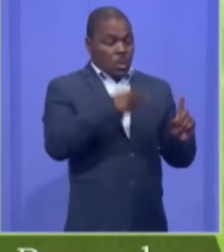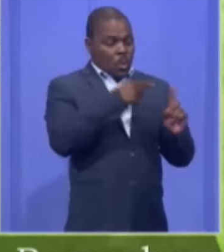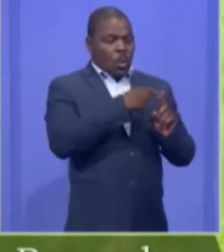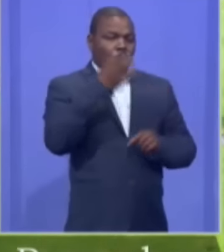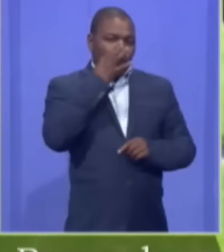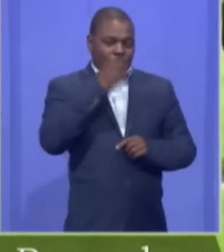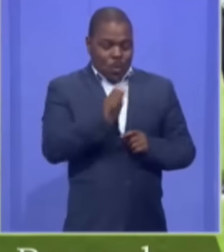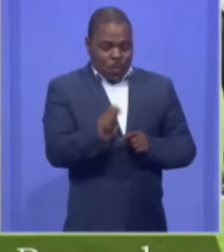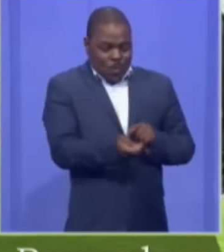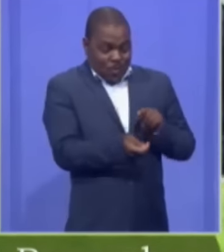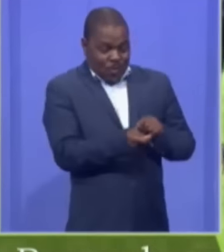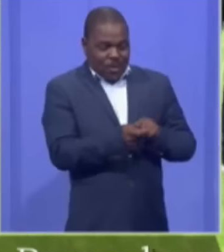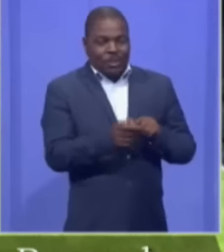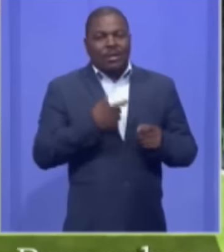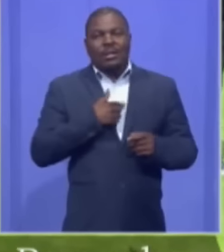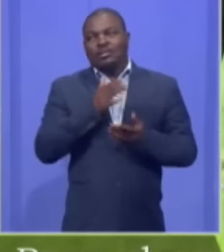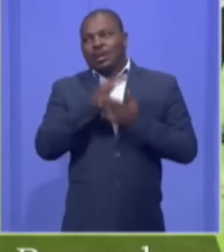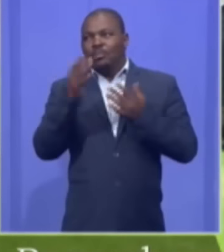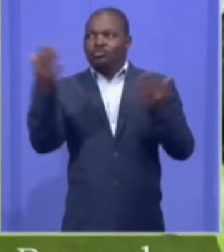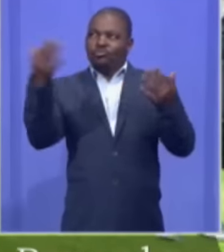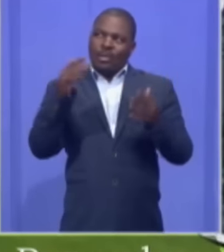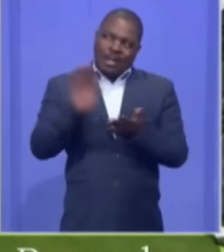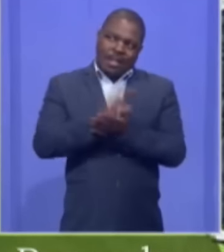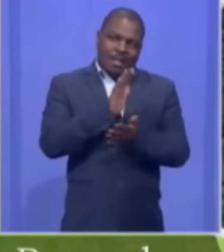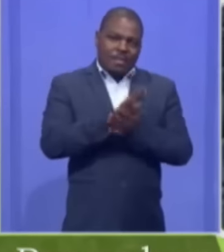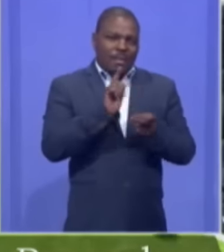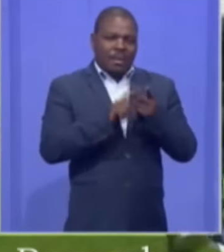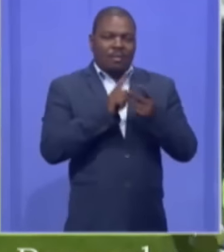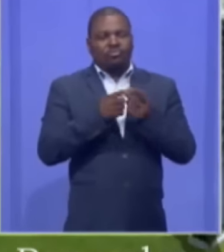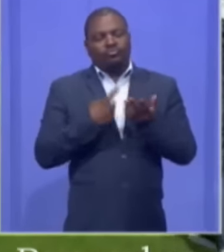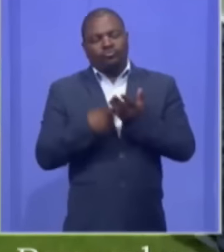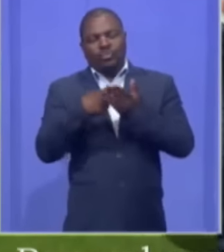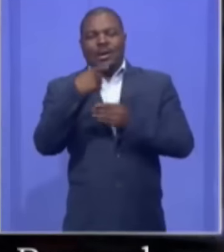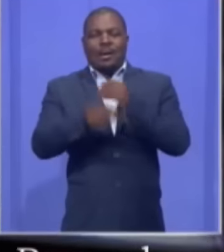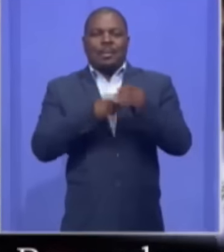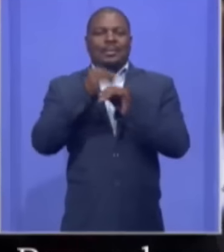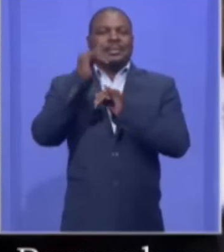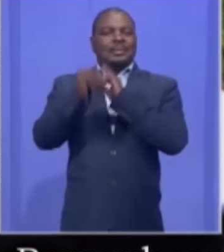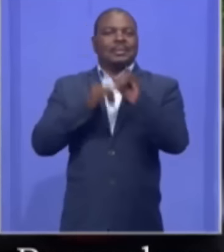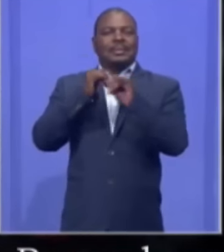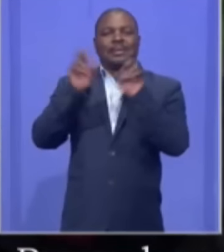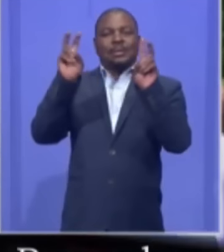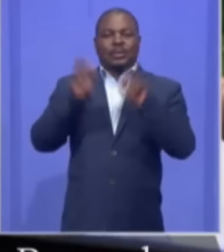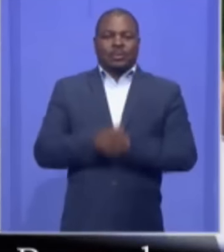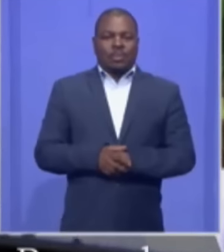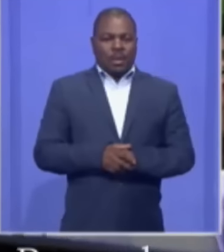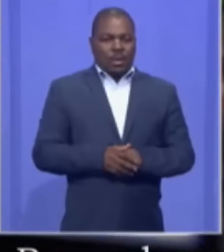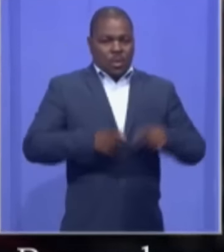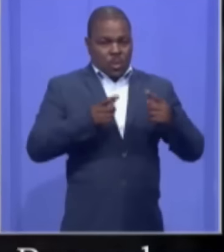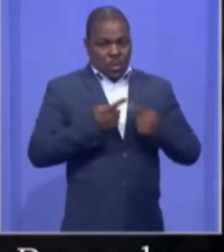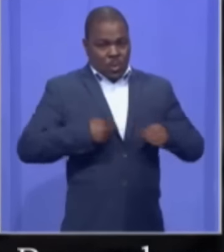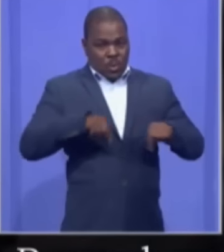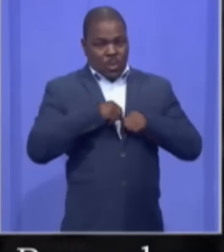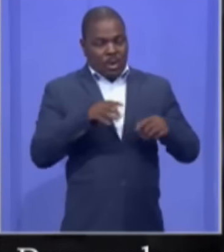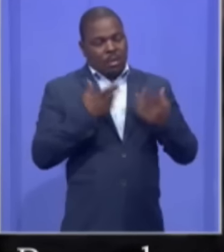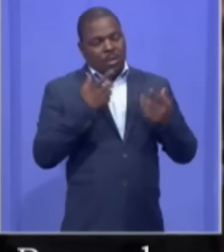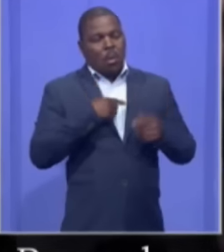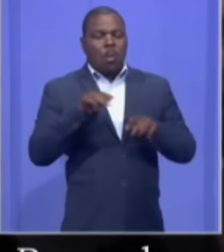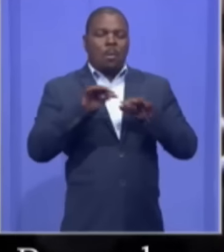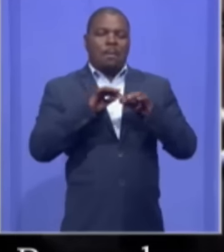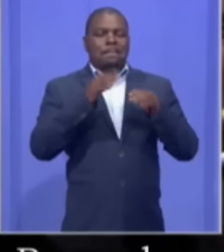thabisa ba 80 ha mo lo bua ka mathata maemong a matjhaba. We've got the most beautiful, well cared for golf